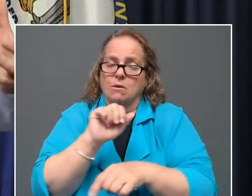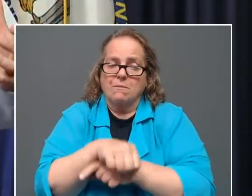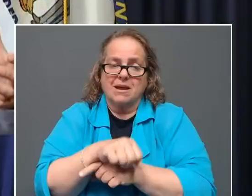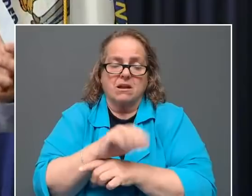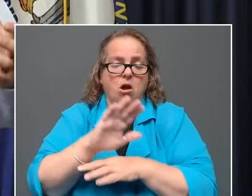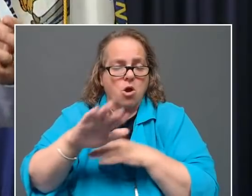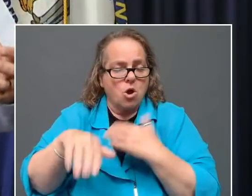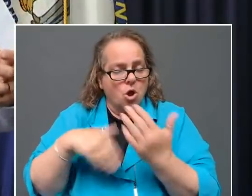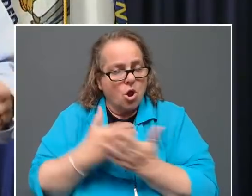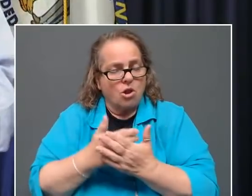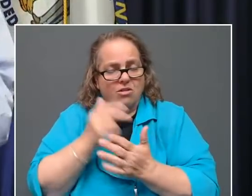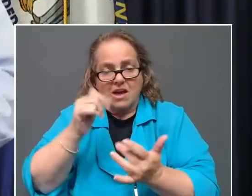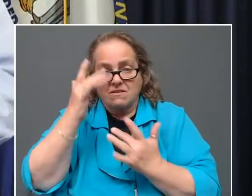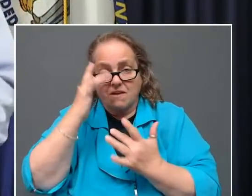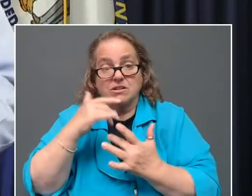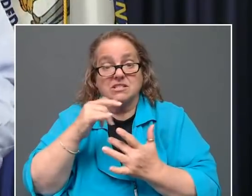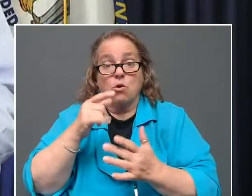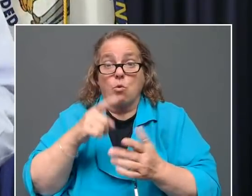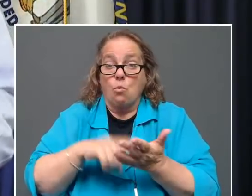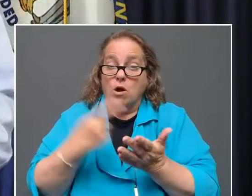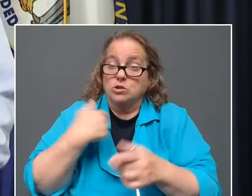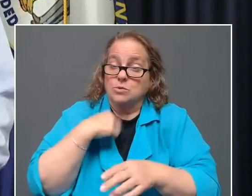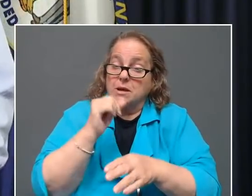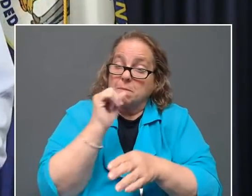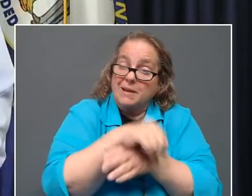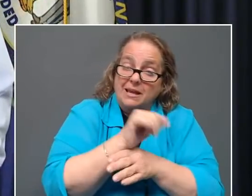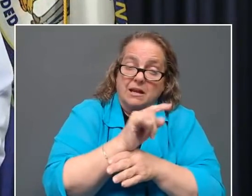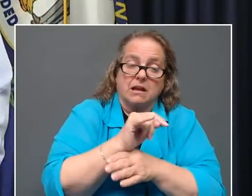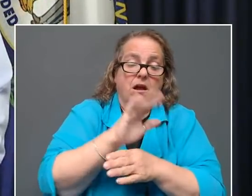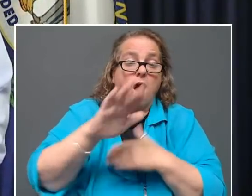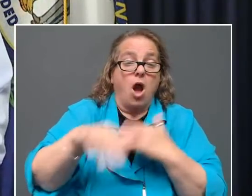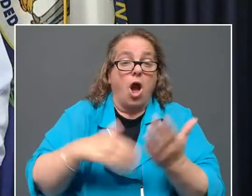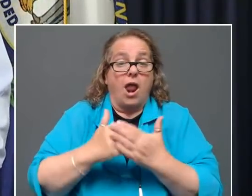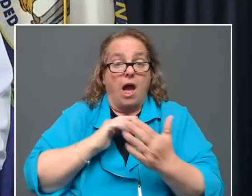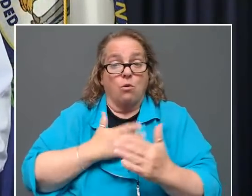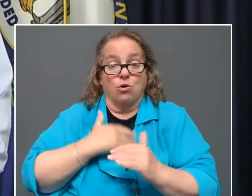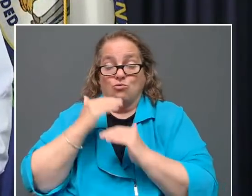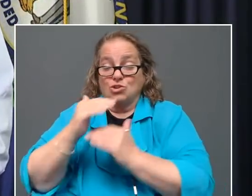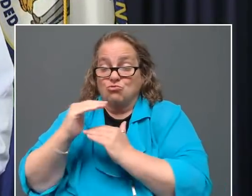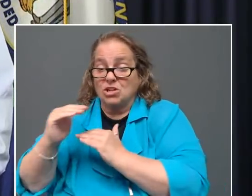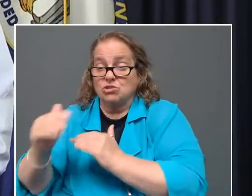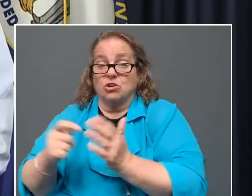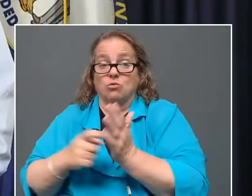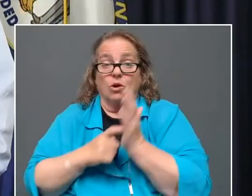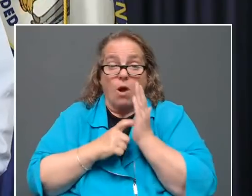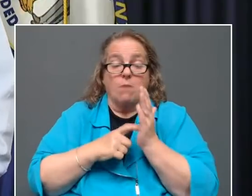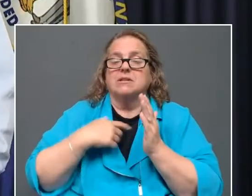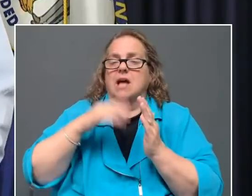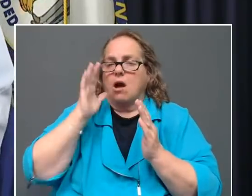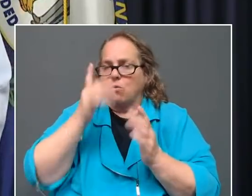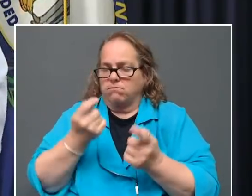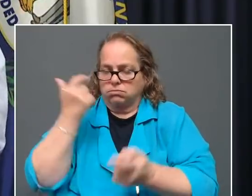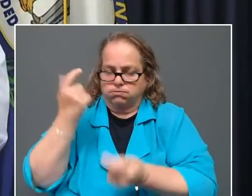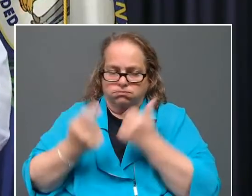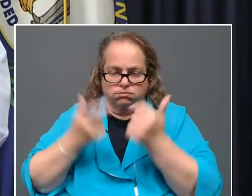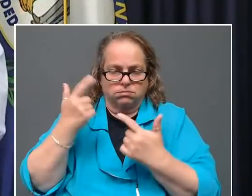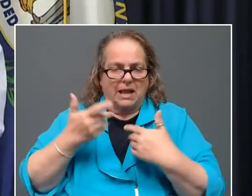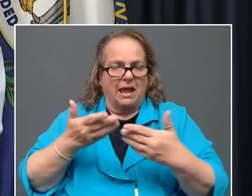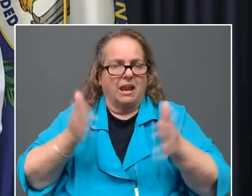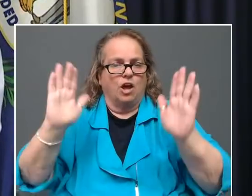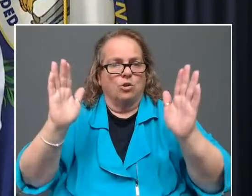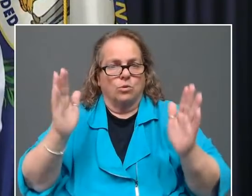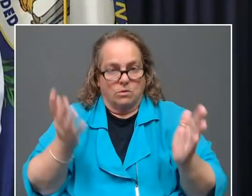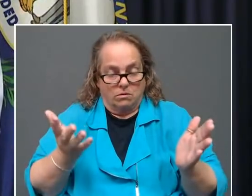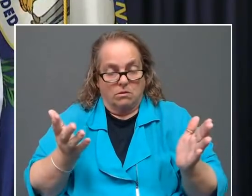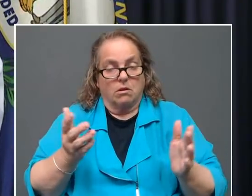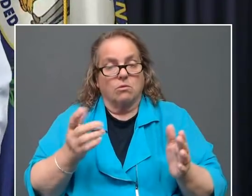and every restriction that we have had to put in place to protect one another. So let's continue to follow the guidance, mask up, practice good